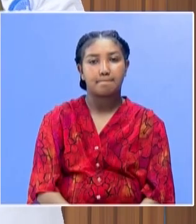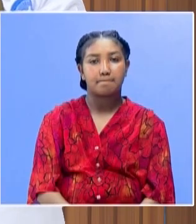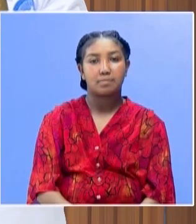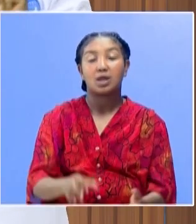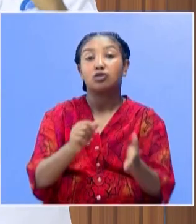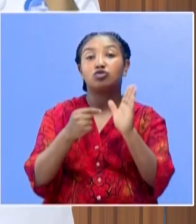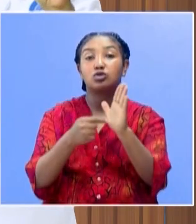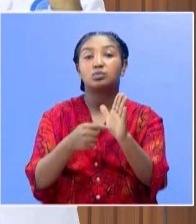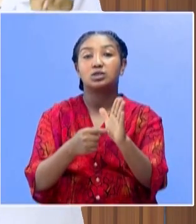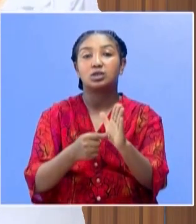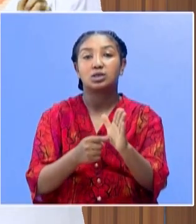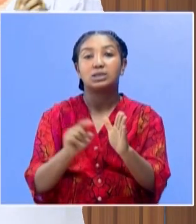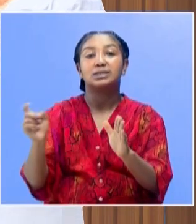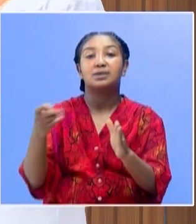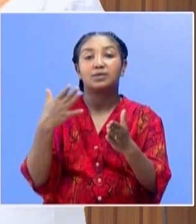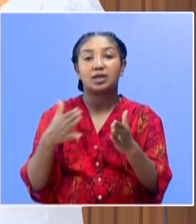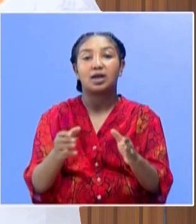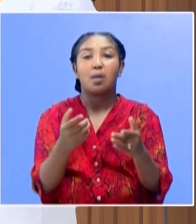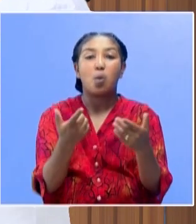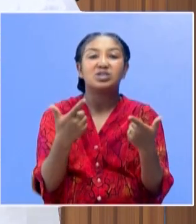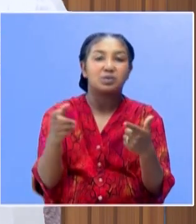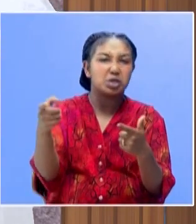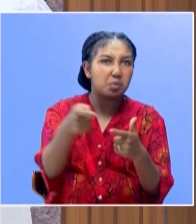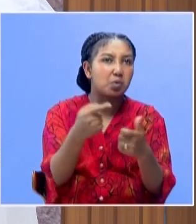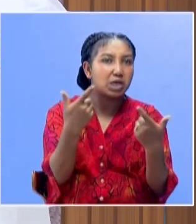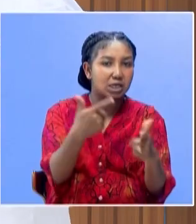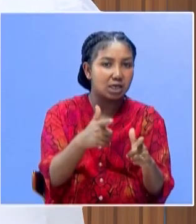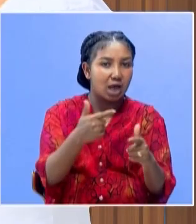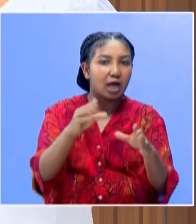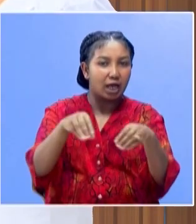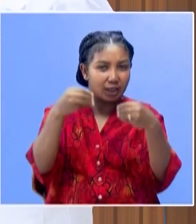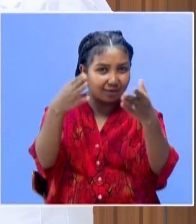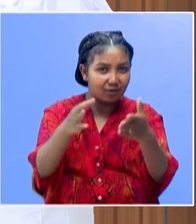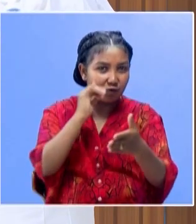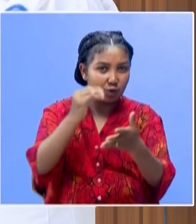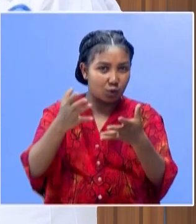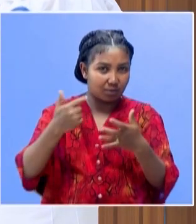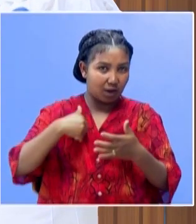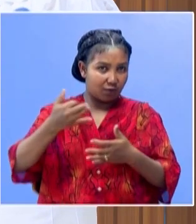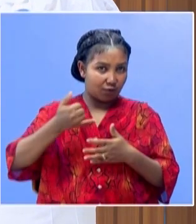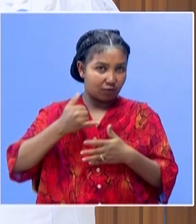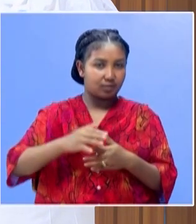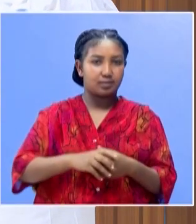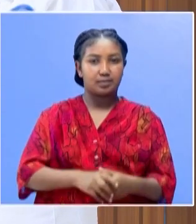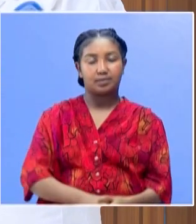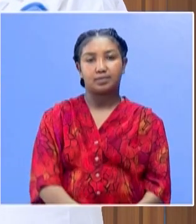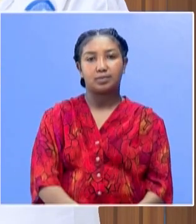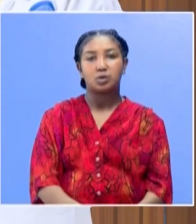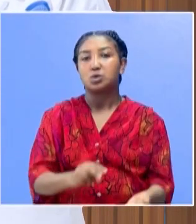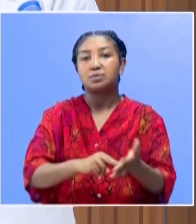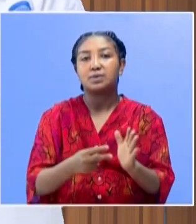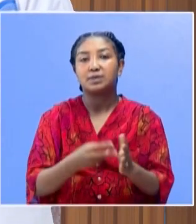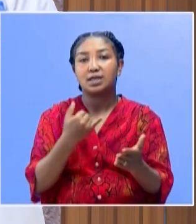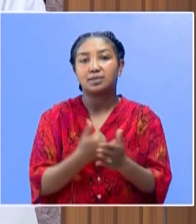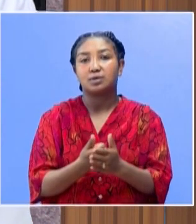That shows what? For something, a possibility to happen. I can give you, if you want, my phone, which means there